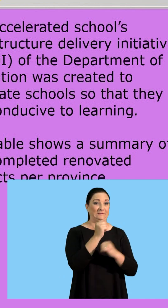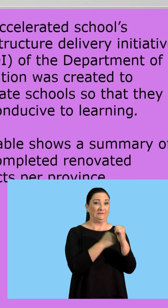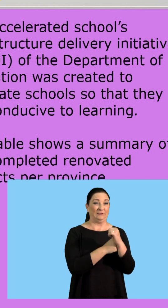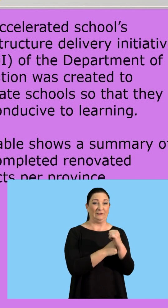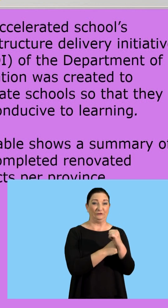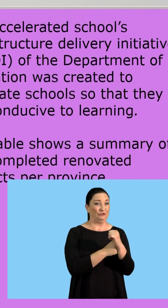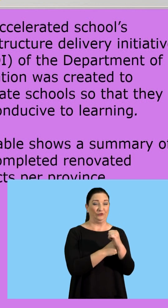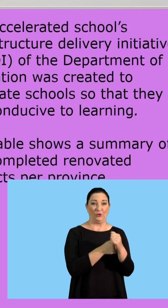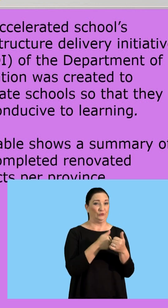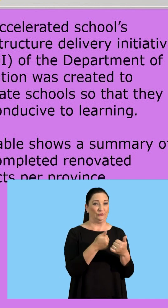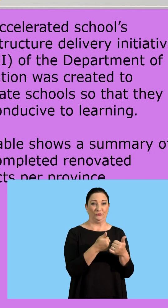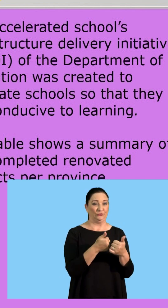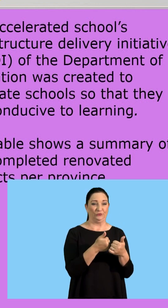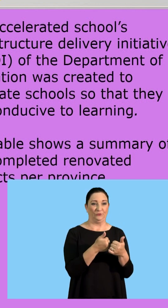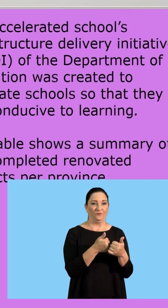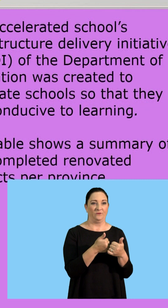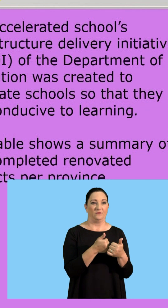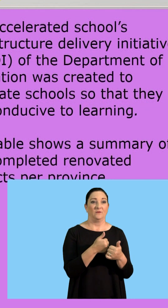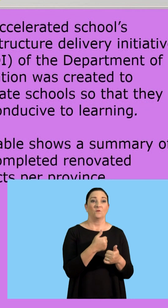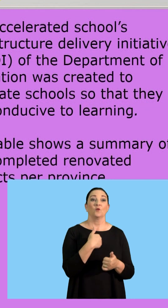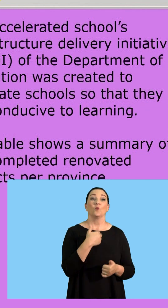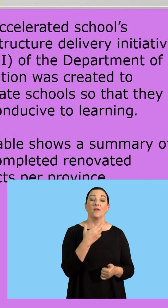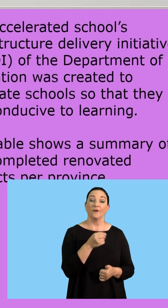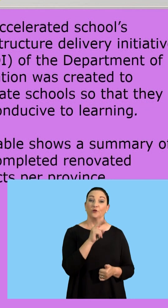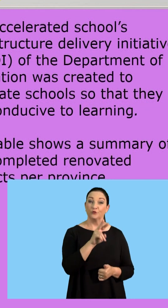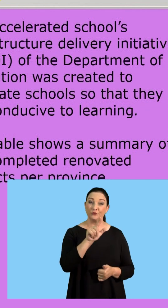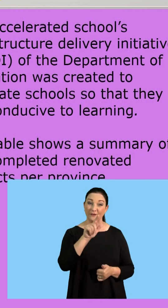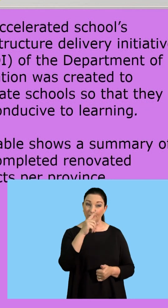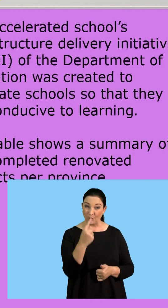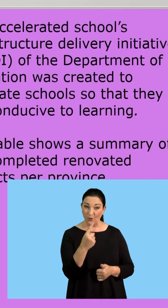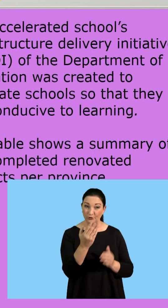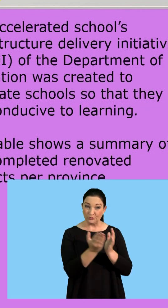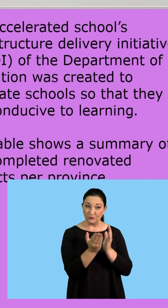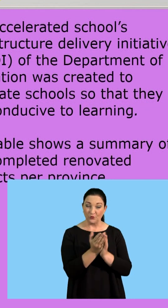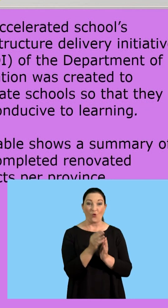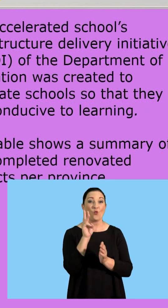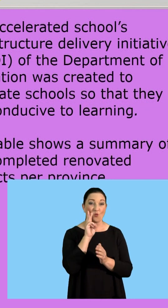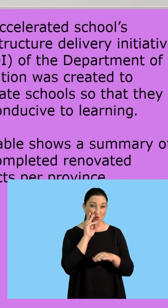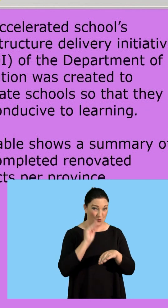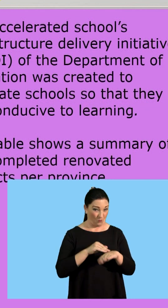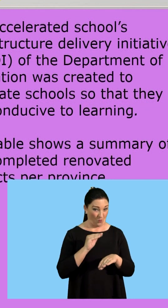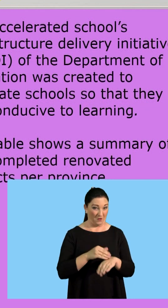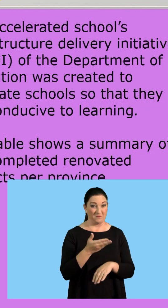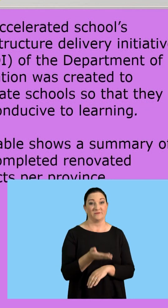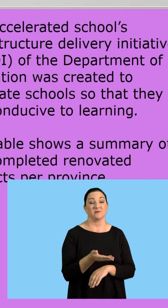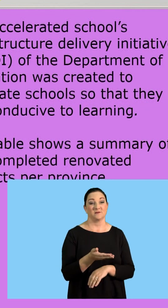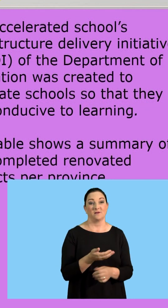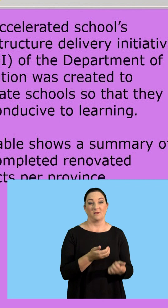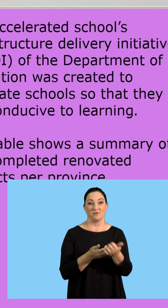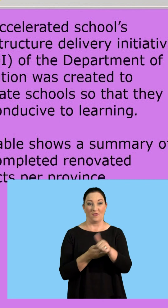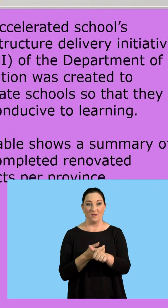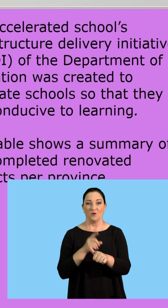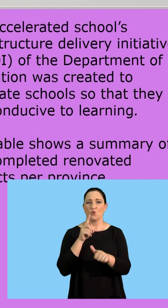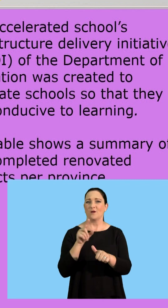145 inappropriate structures in schools in that province. We have 271 schools with water